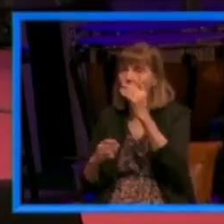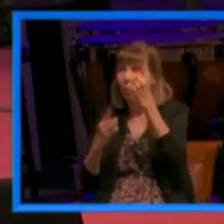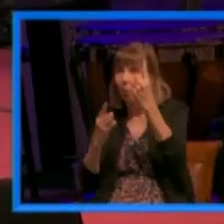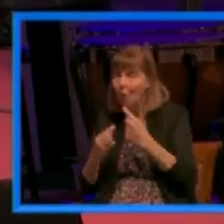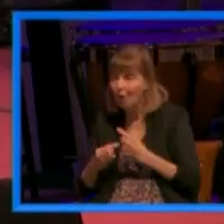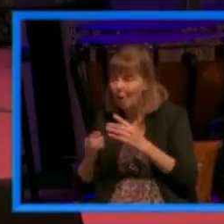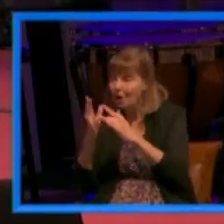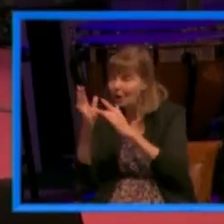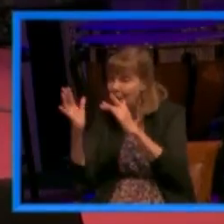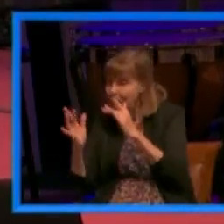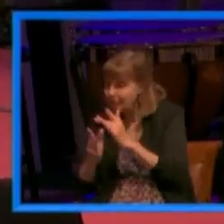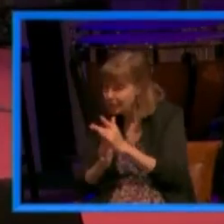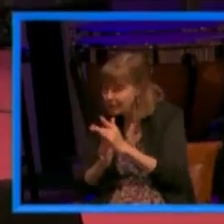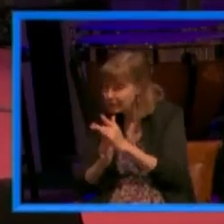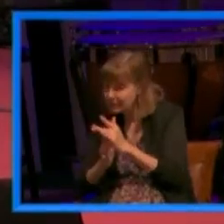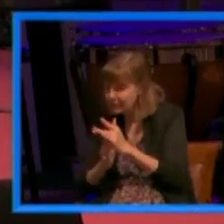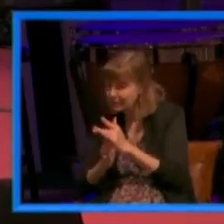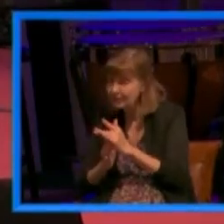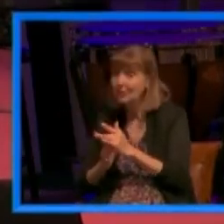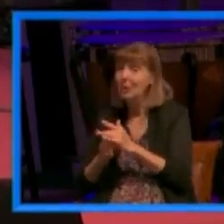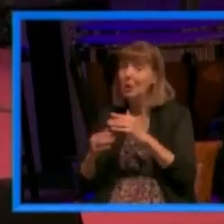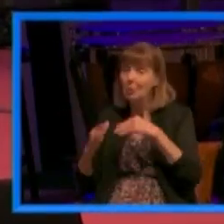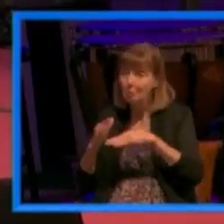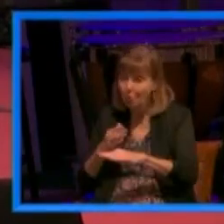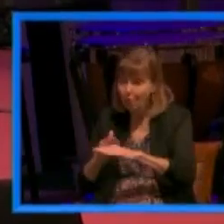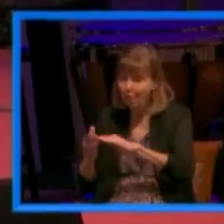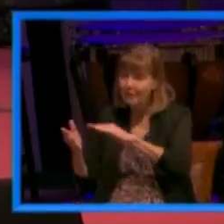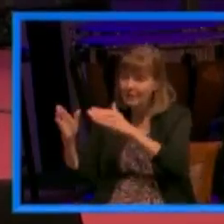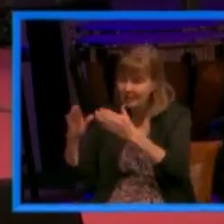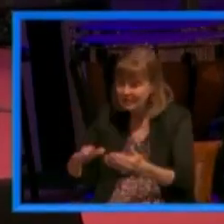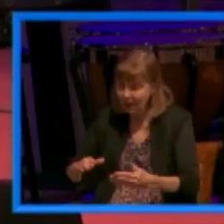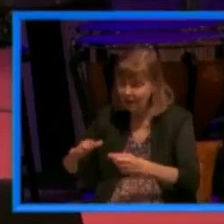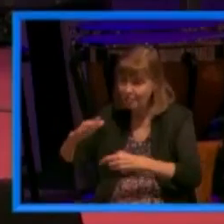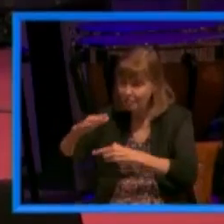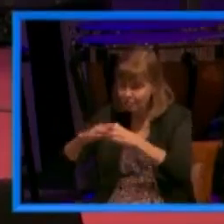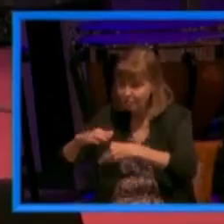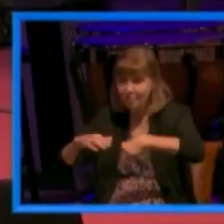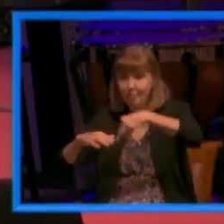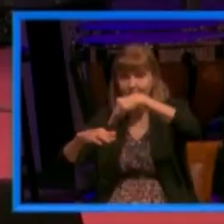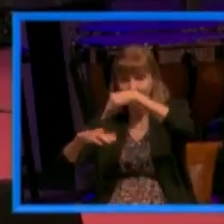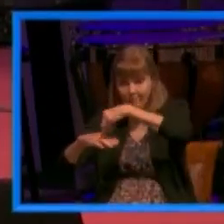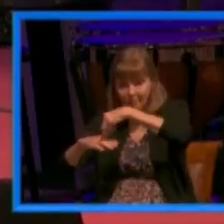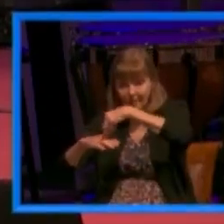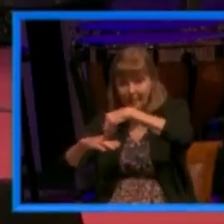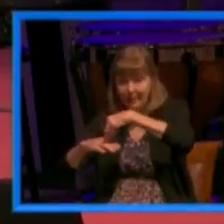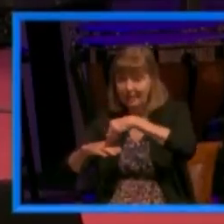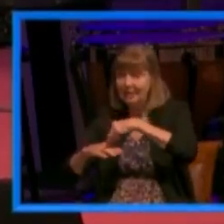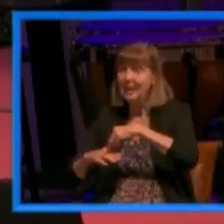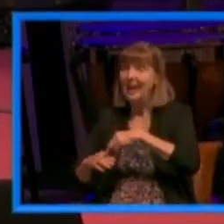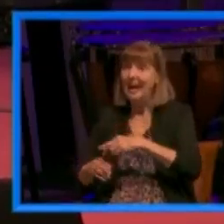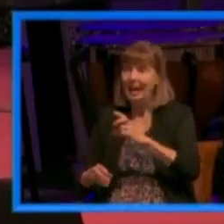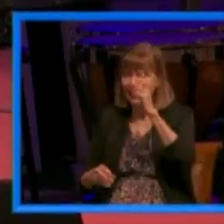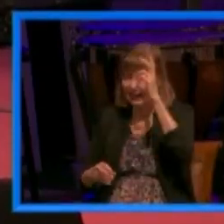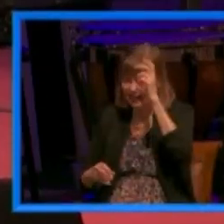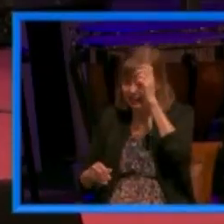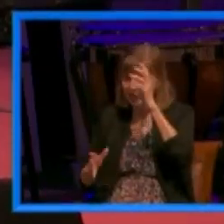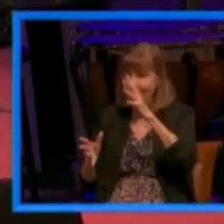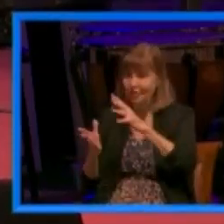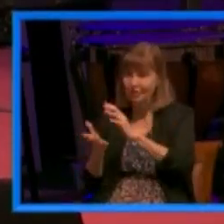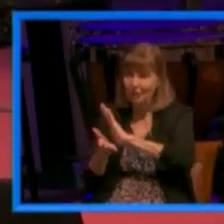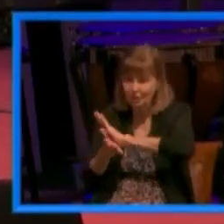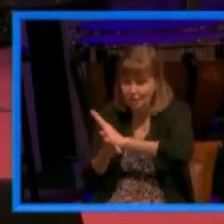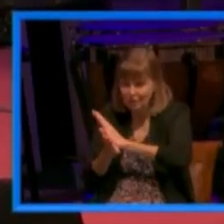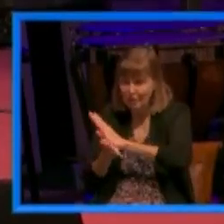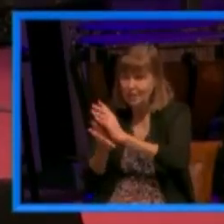the serpent's head. So all the sin resume of Abraham and Sarah will be washed away by the grace of the Lord